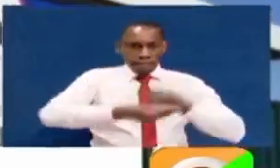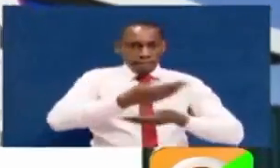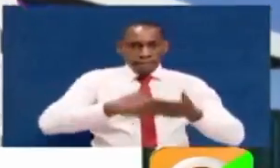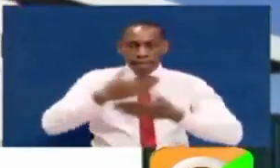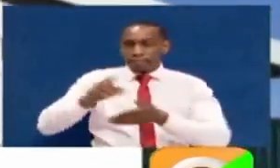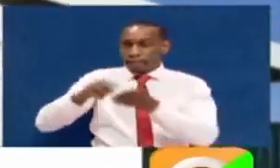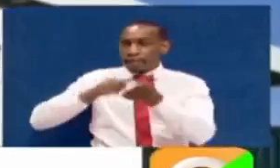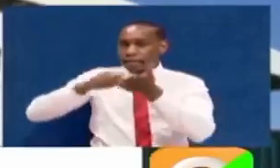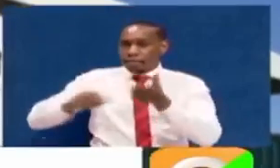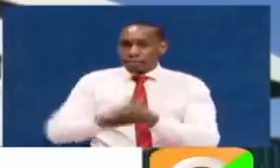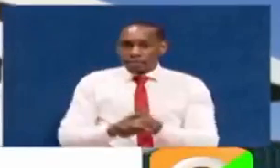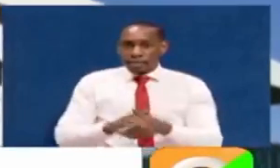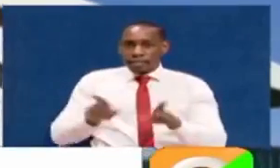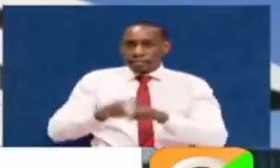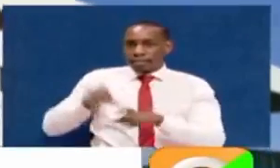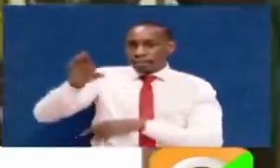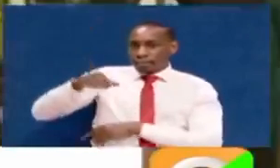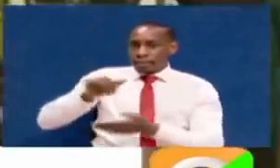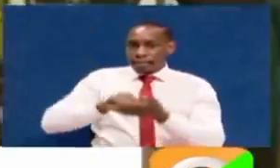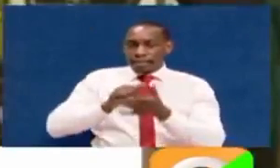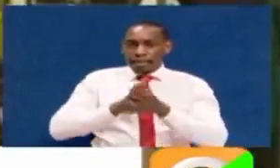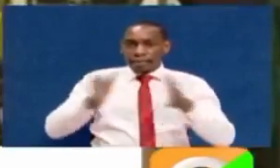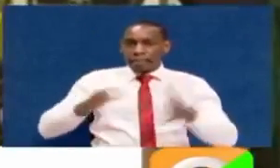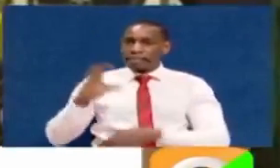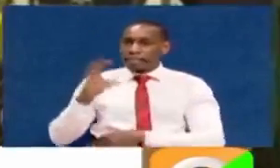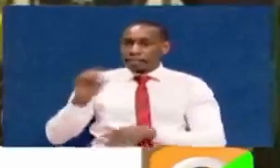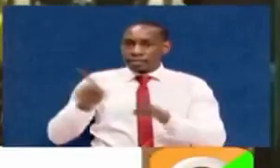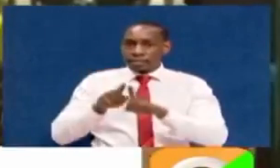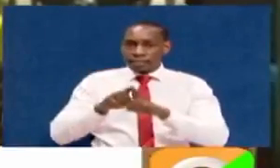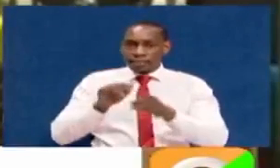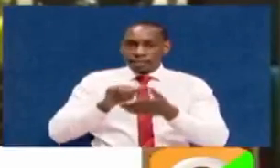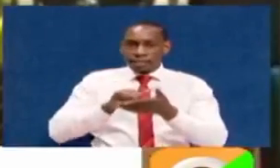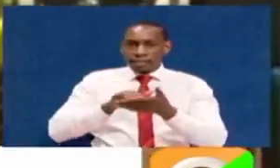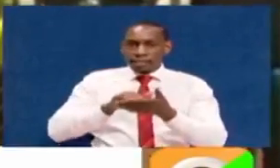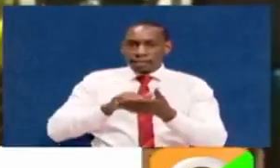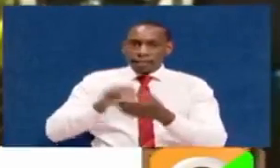the accusations. The retailer is one of Kakuzi's biggest clients and sources